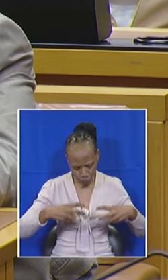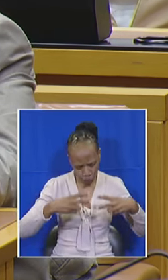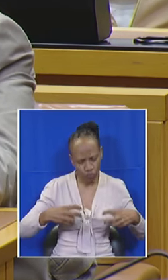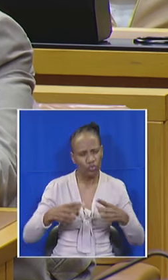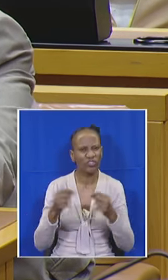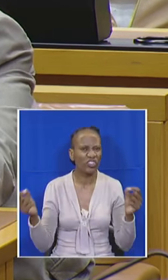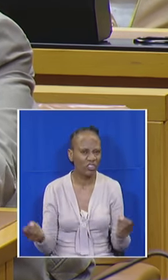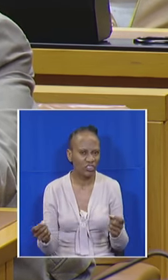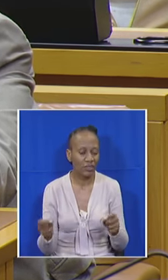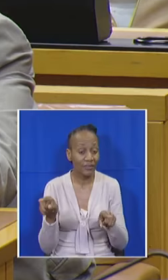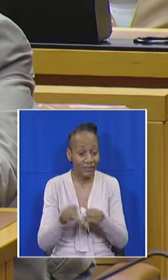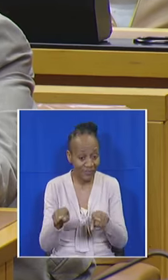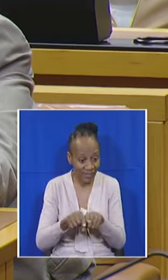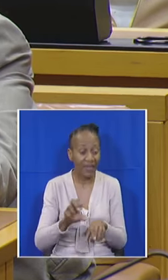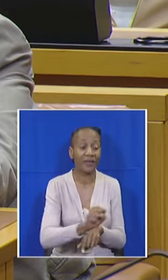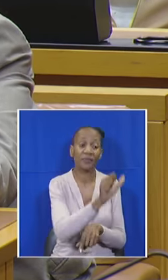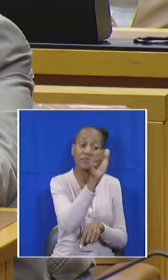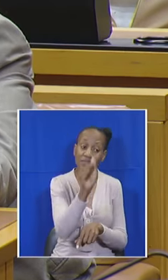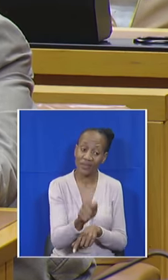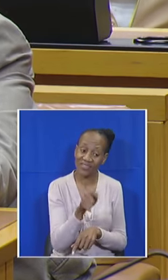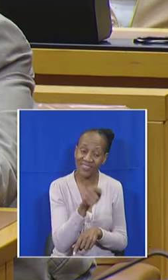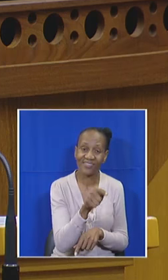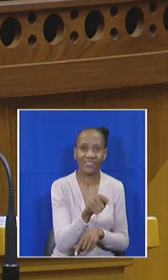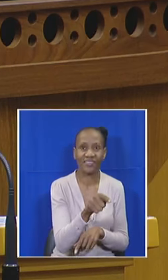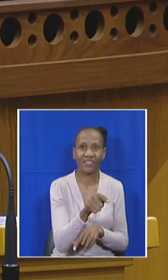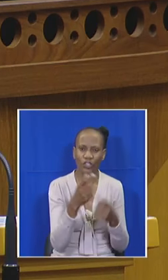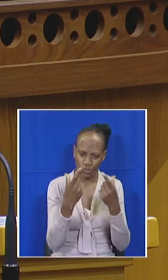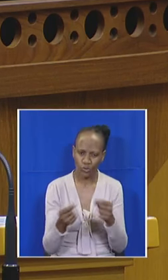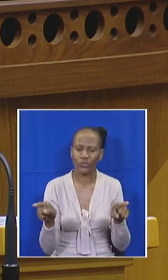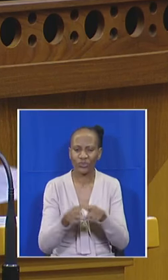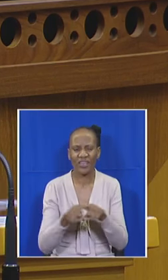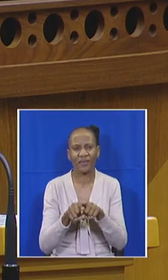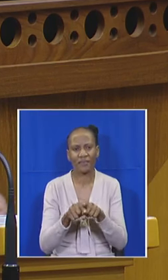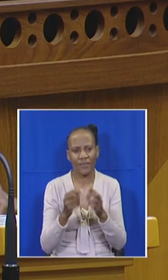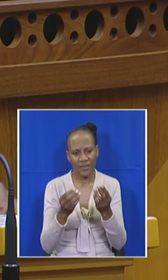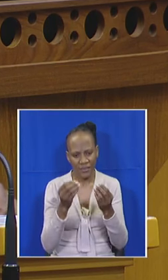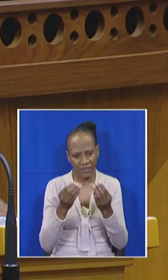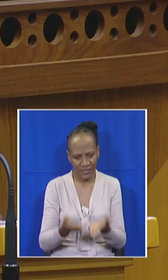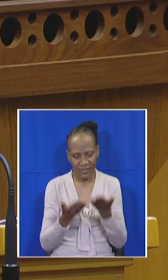to also underscore its own national interests.